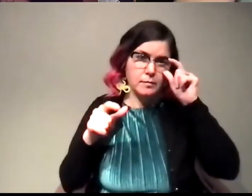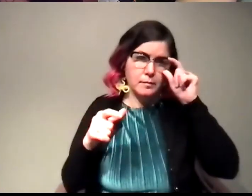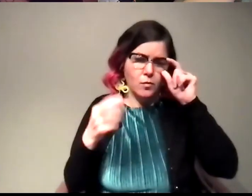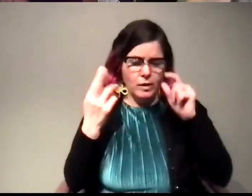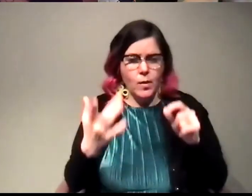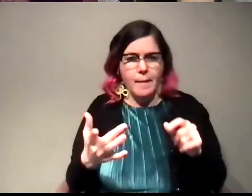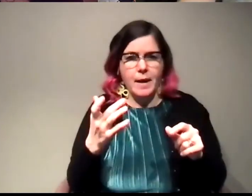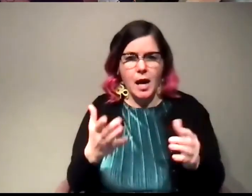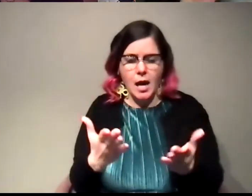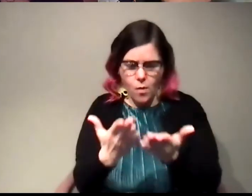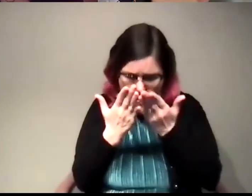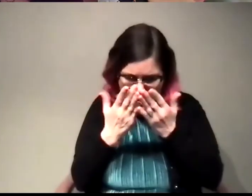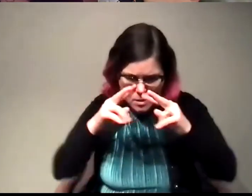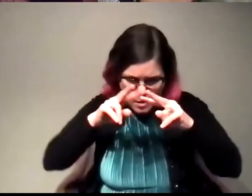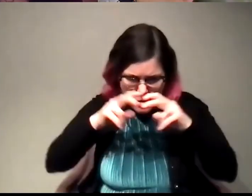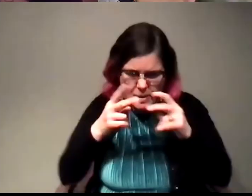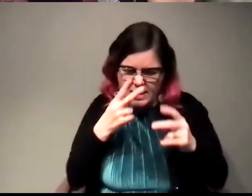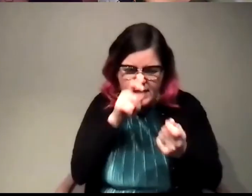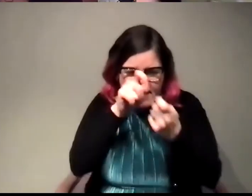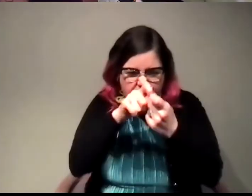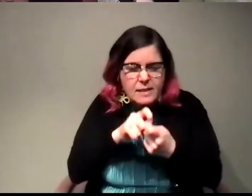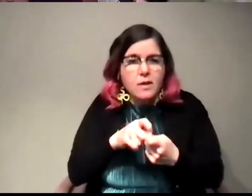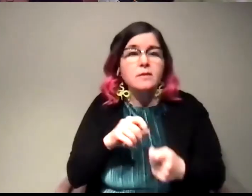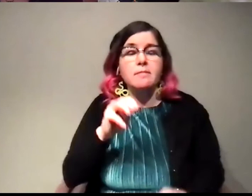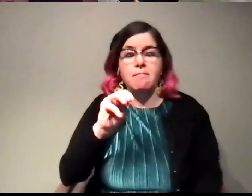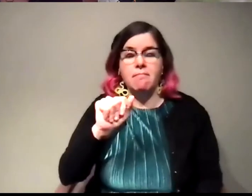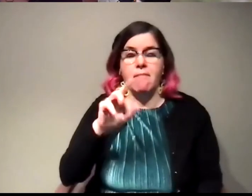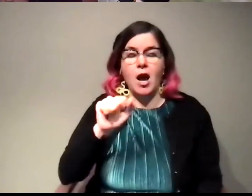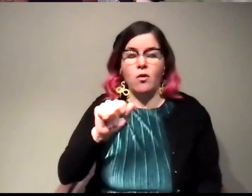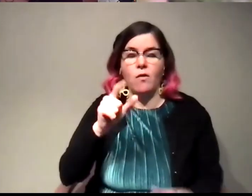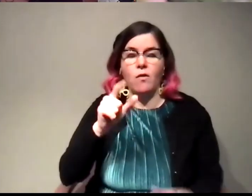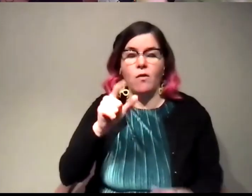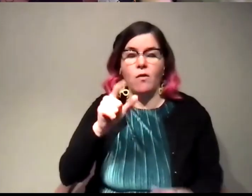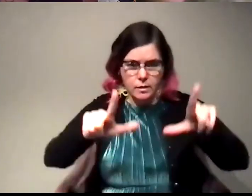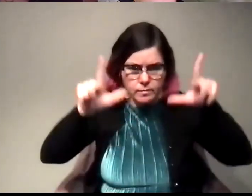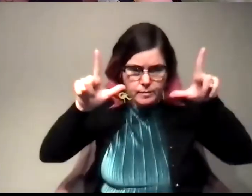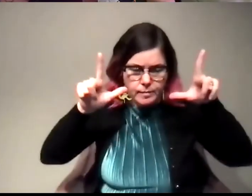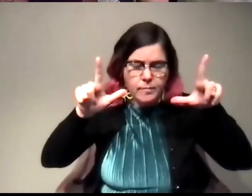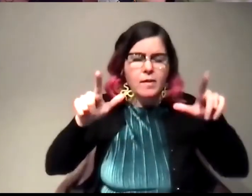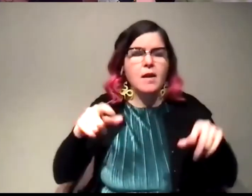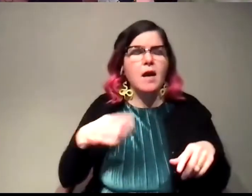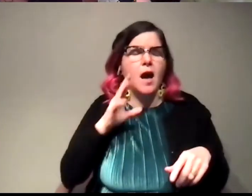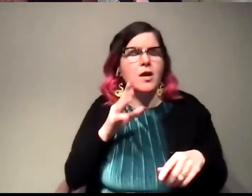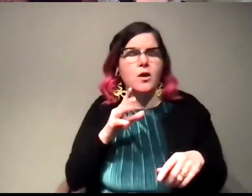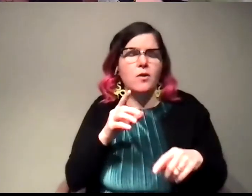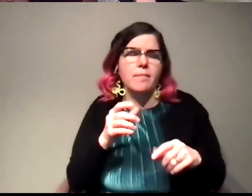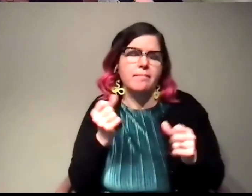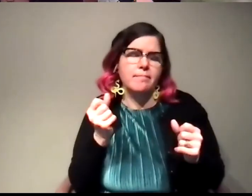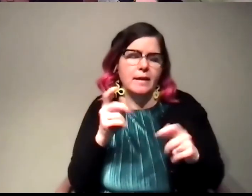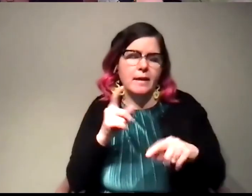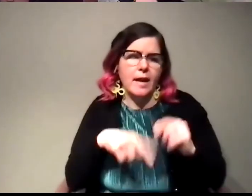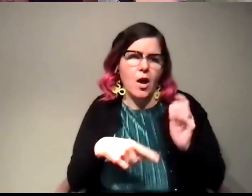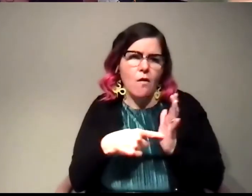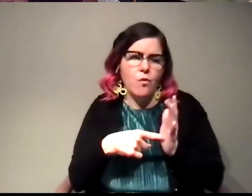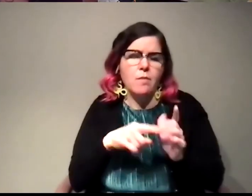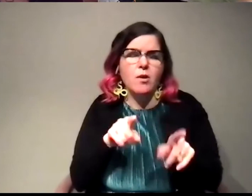bring them right up to my face so I can see the detail. And macro photography, I know not everybody can afford it, but like you can also just use your